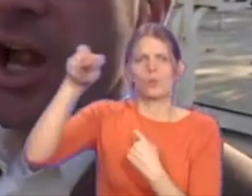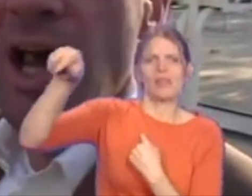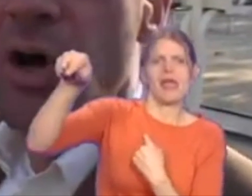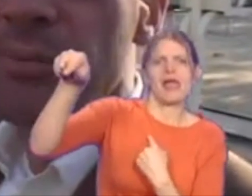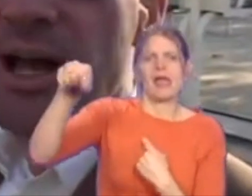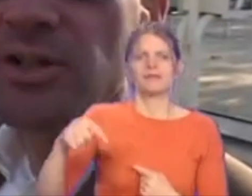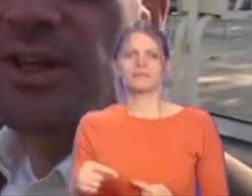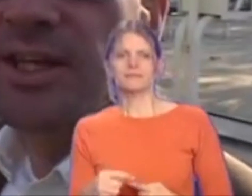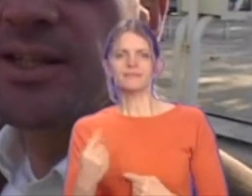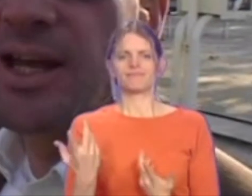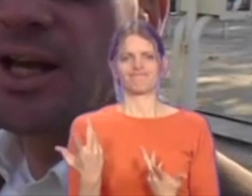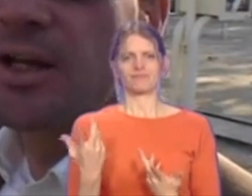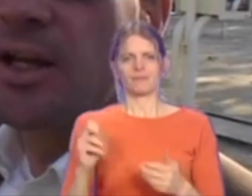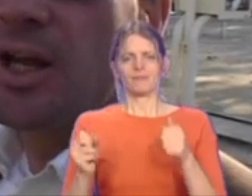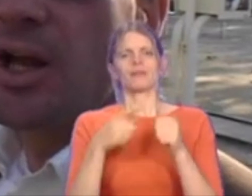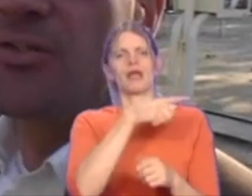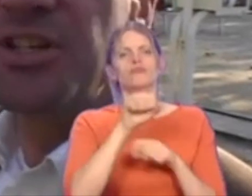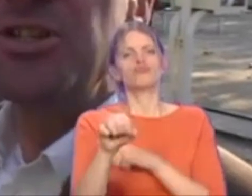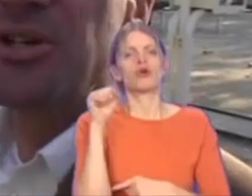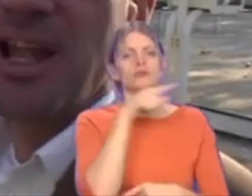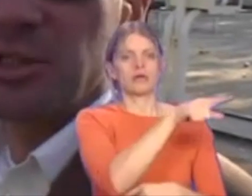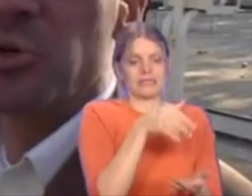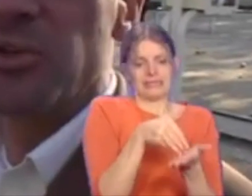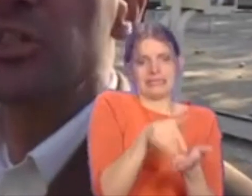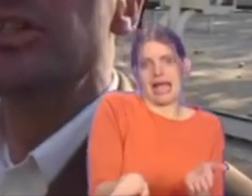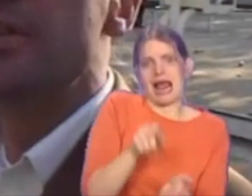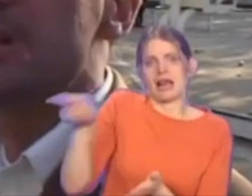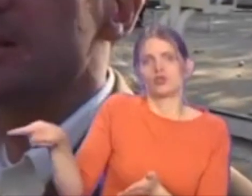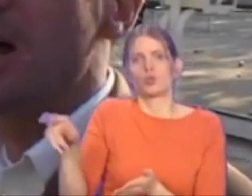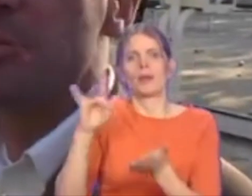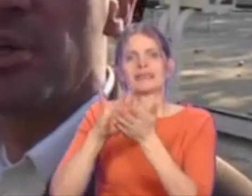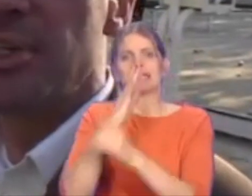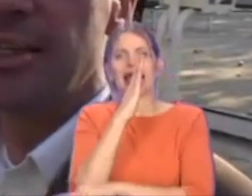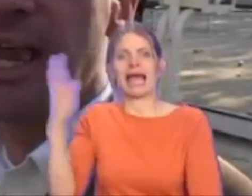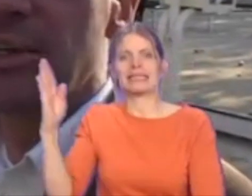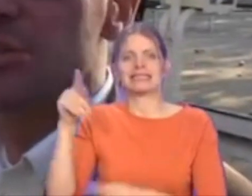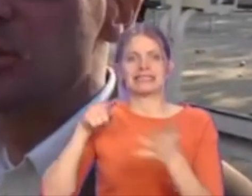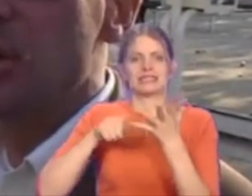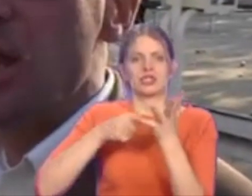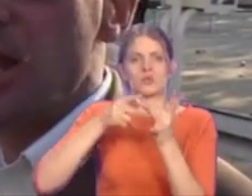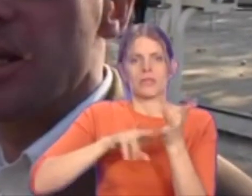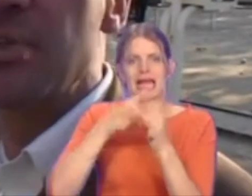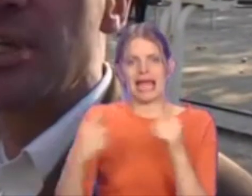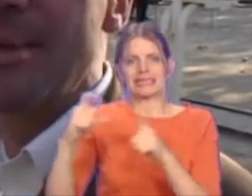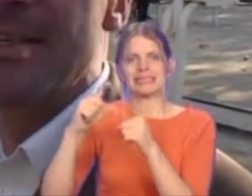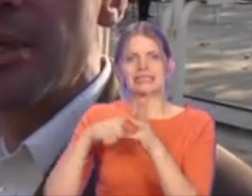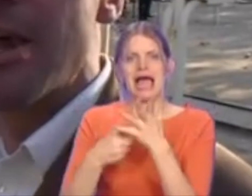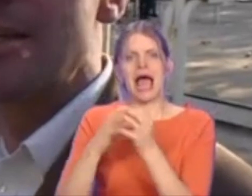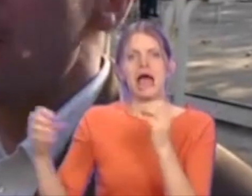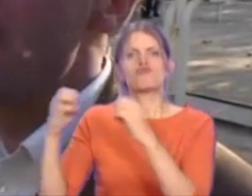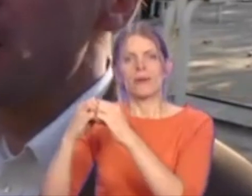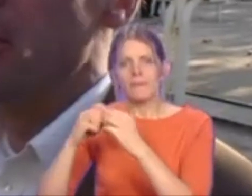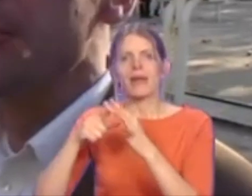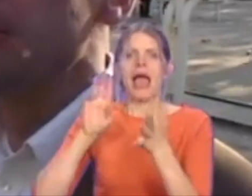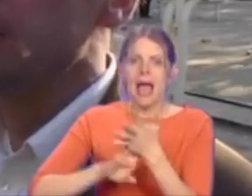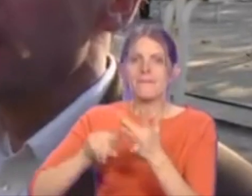selling a whole batch of these of the detuned export version of these armoured personnel carriers to a country in the Middle East, the United